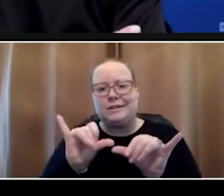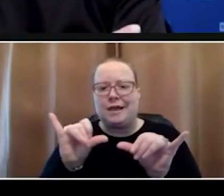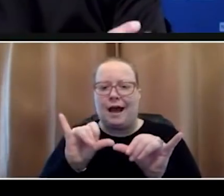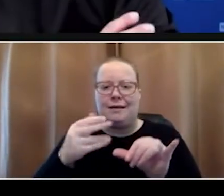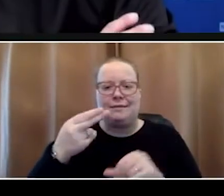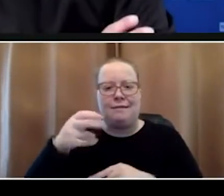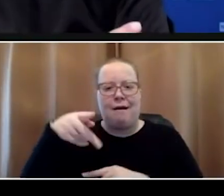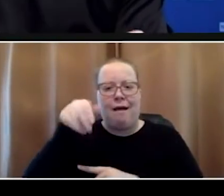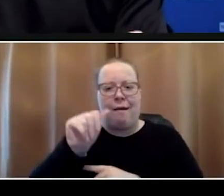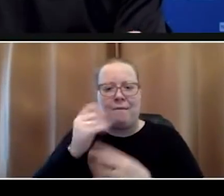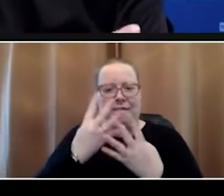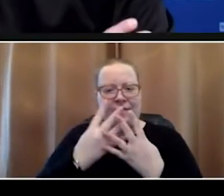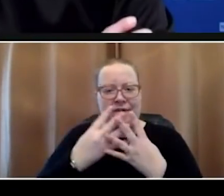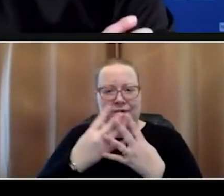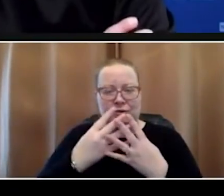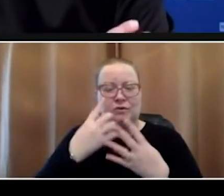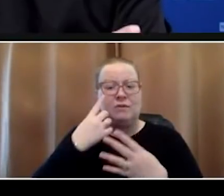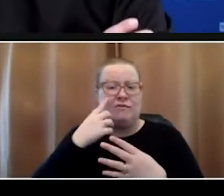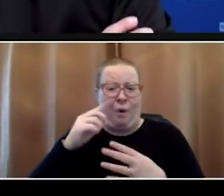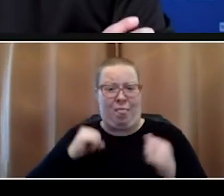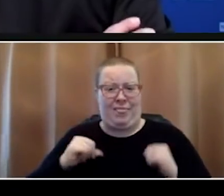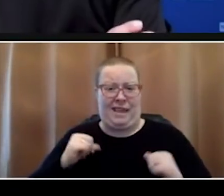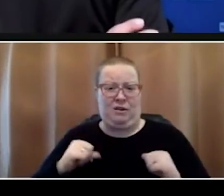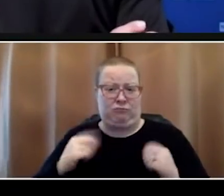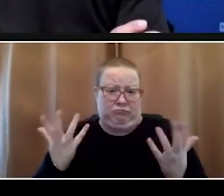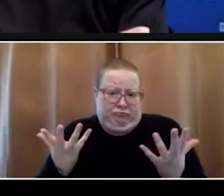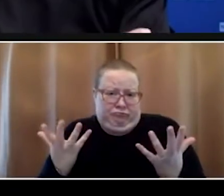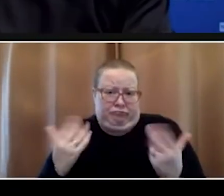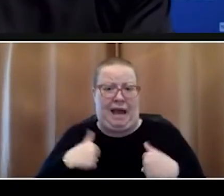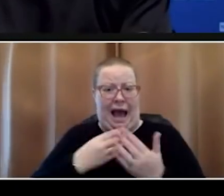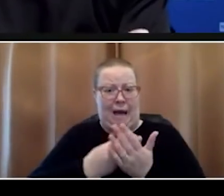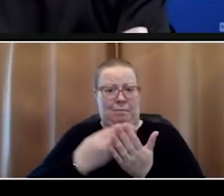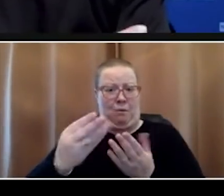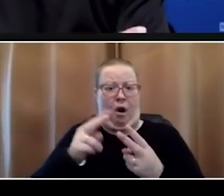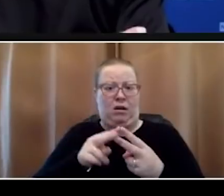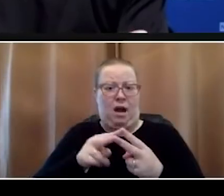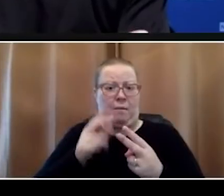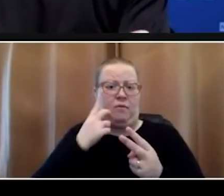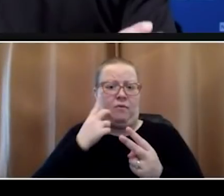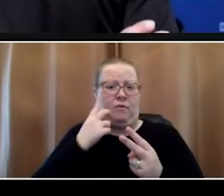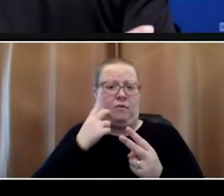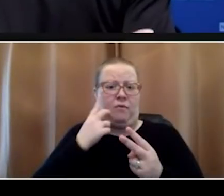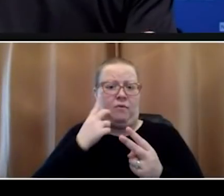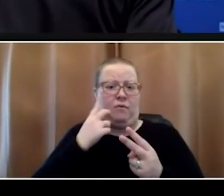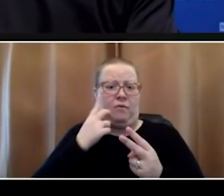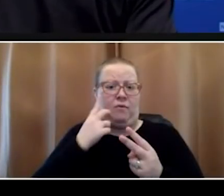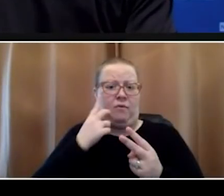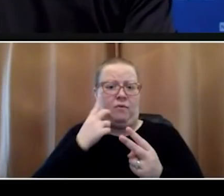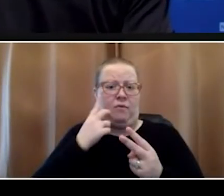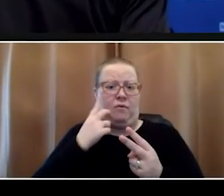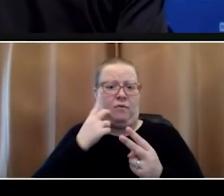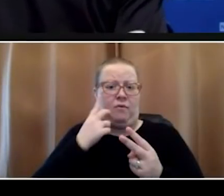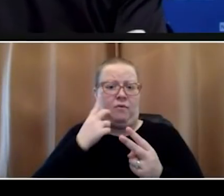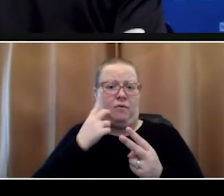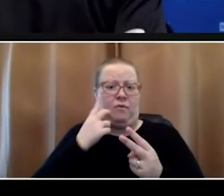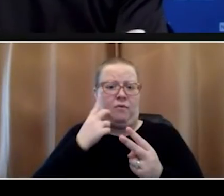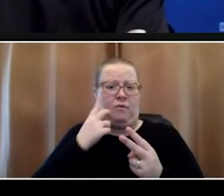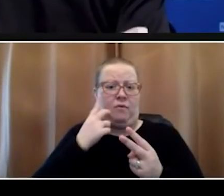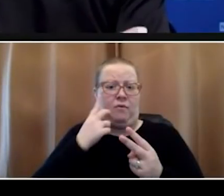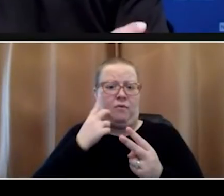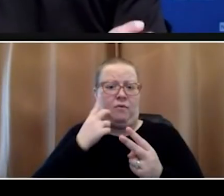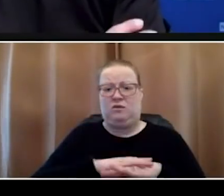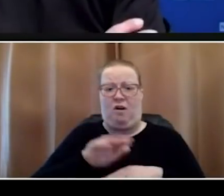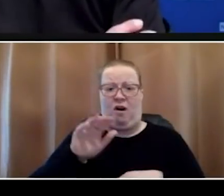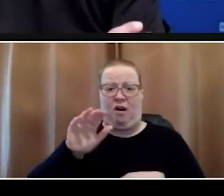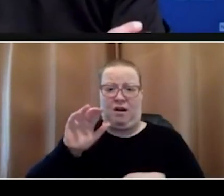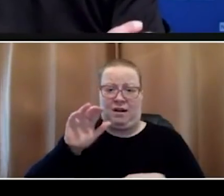filters for the theaters. I bought a couple for my own house. It was like $49 on Amazon.com.